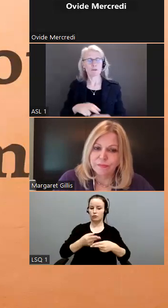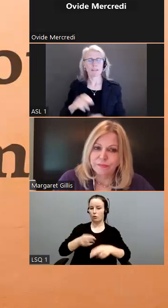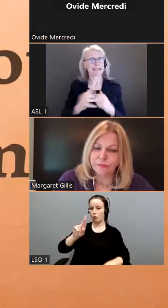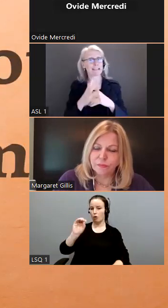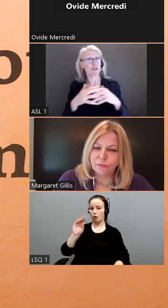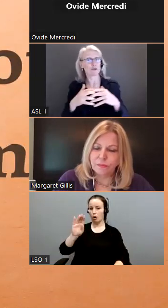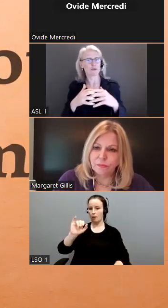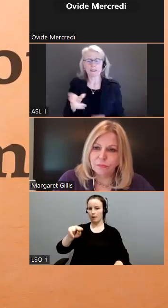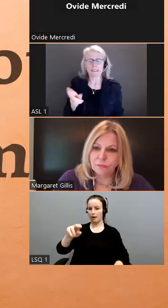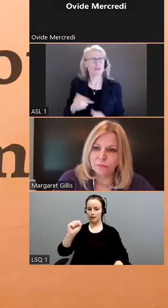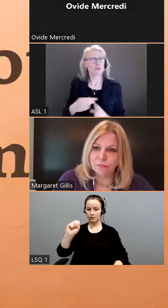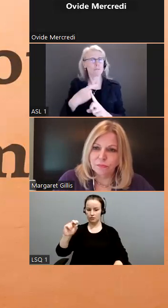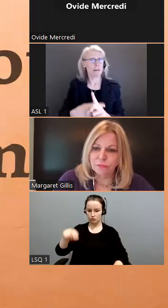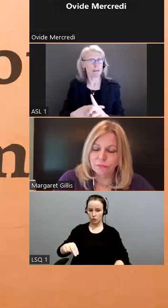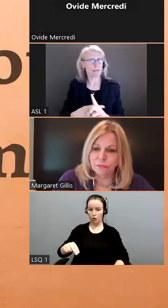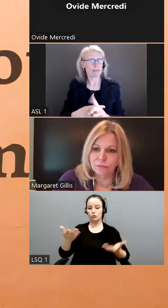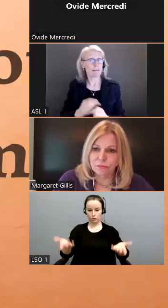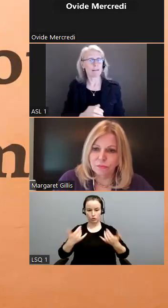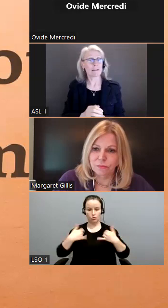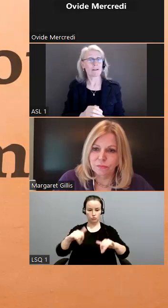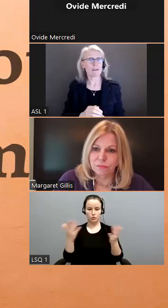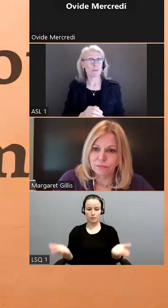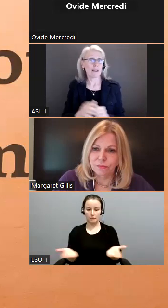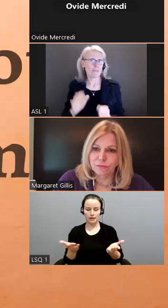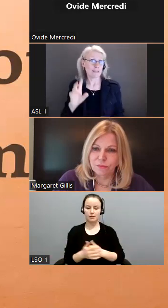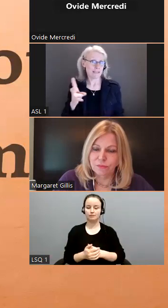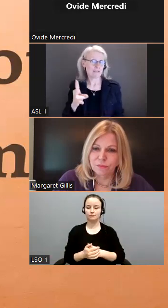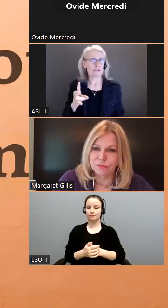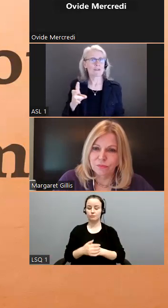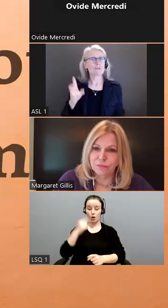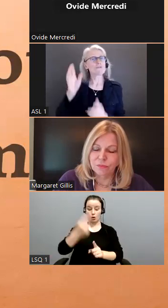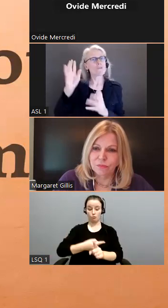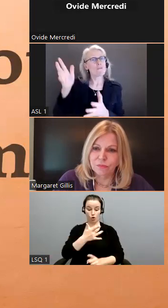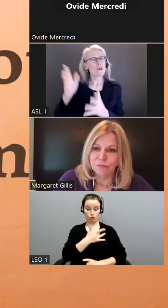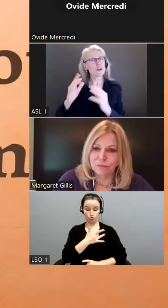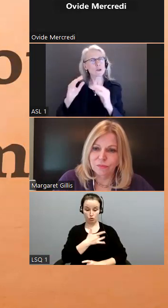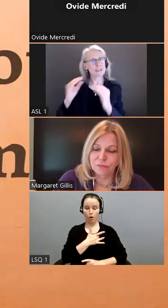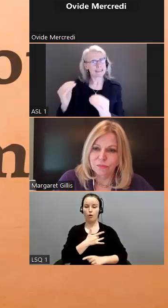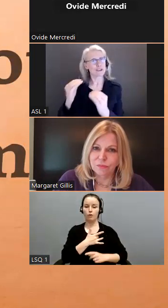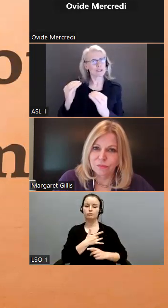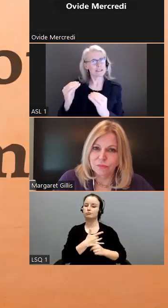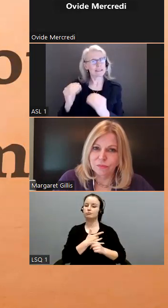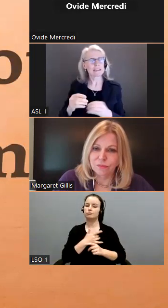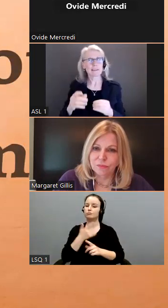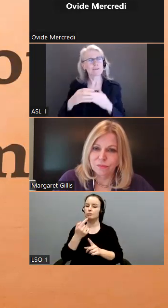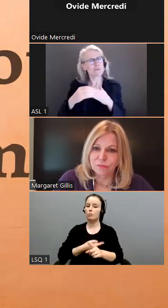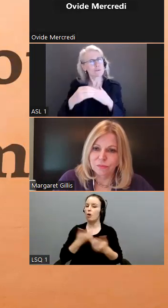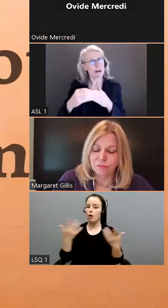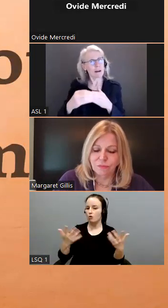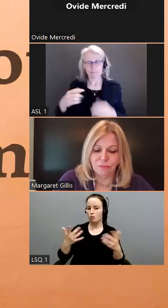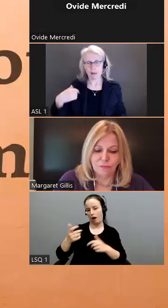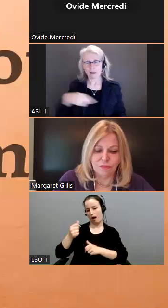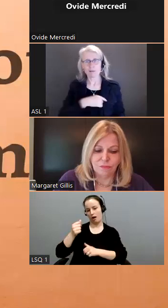Month. Let me share our 7 grandfather teachings to guide us as we bring